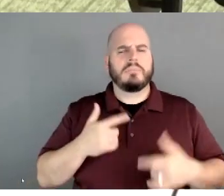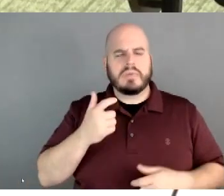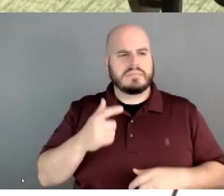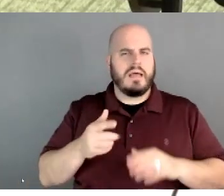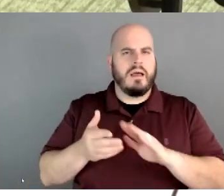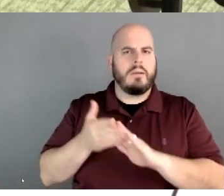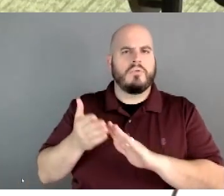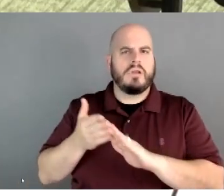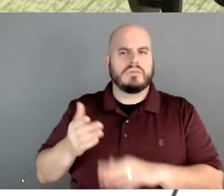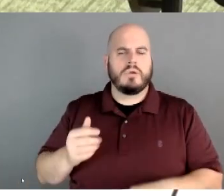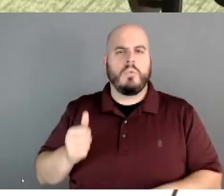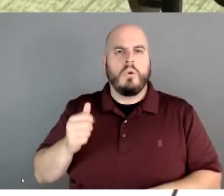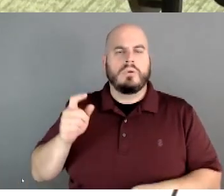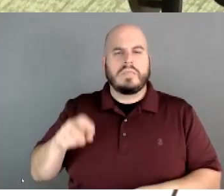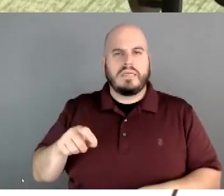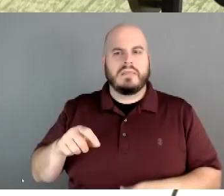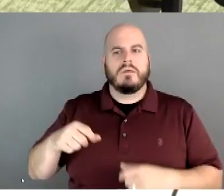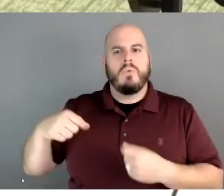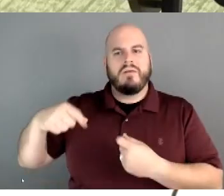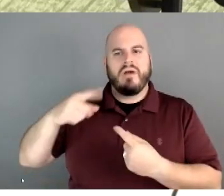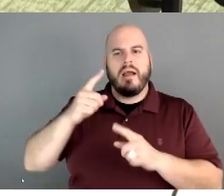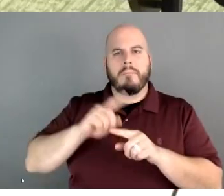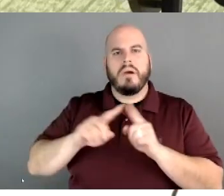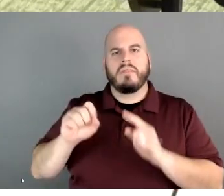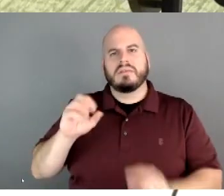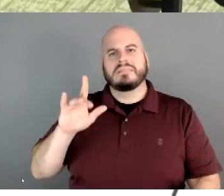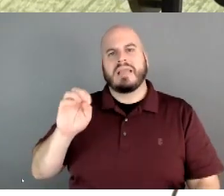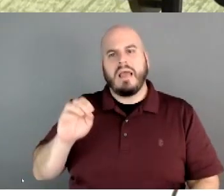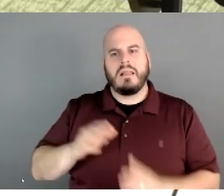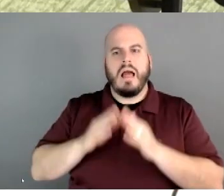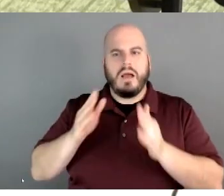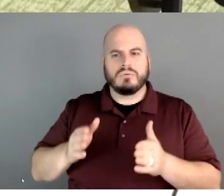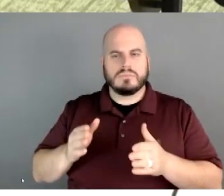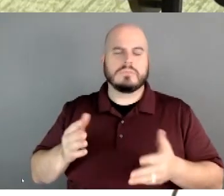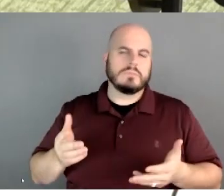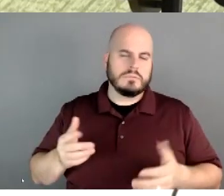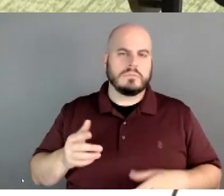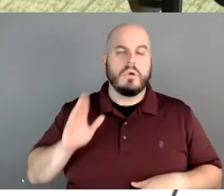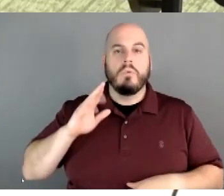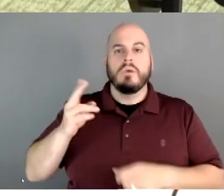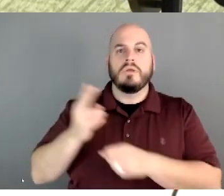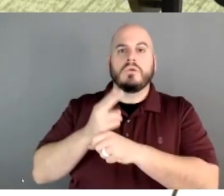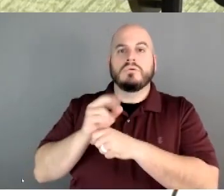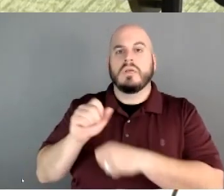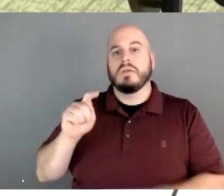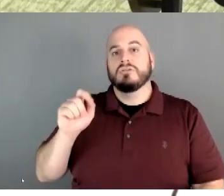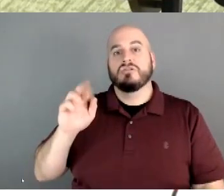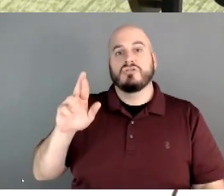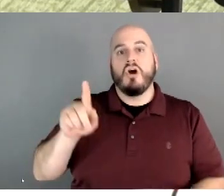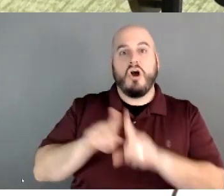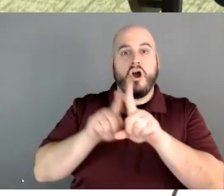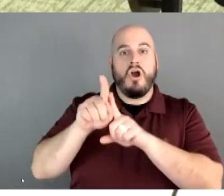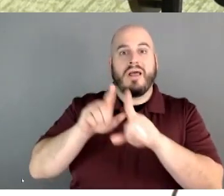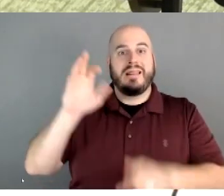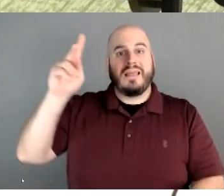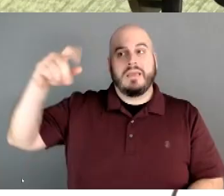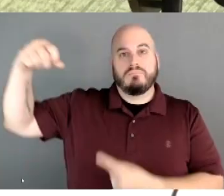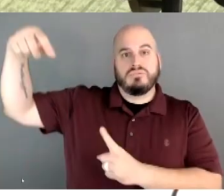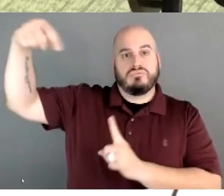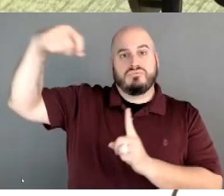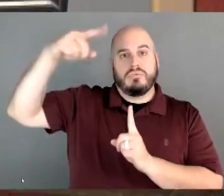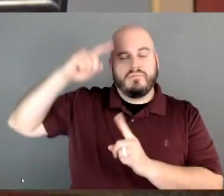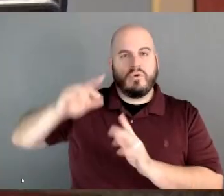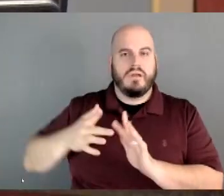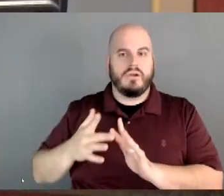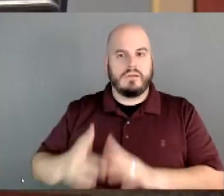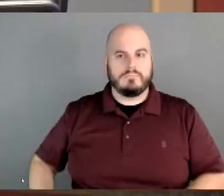really need Wi-Fi, but our scale house still will. So we're actually utilizing Starlink at both locations. We worked with IT. And like, it's